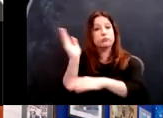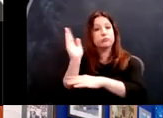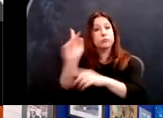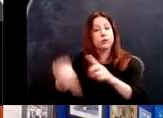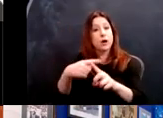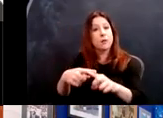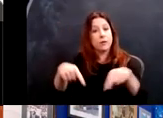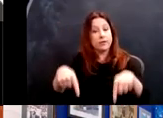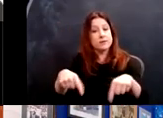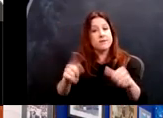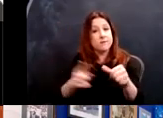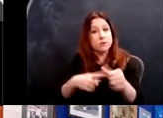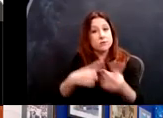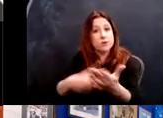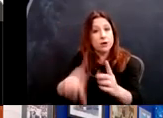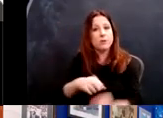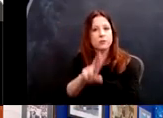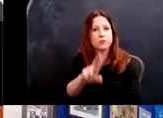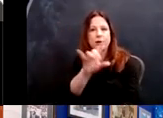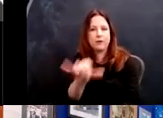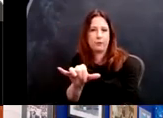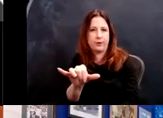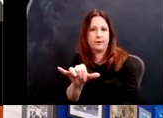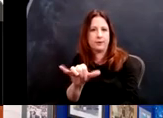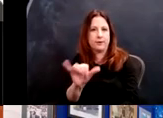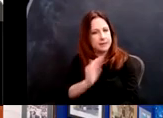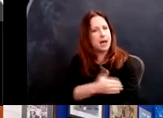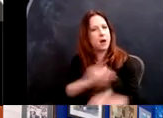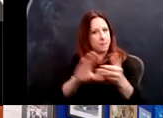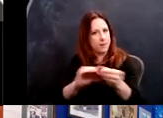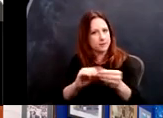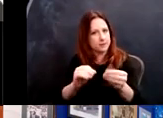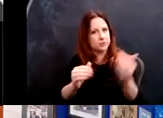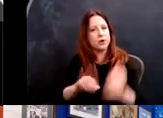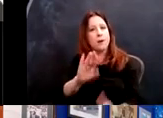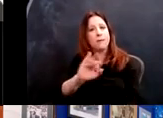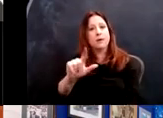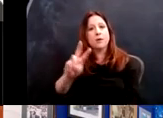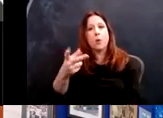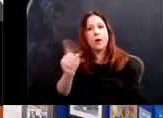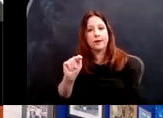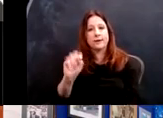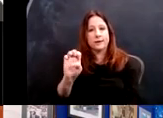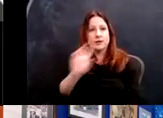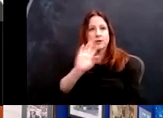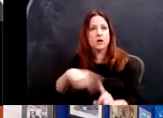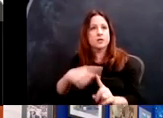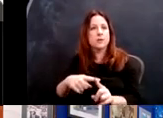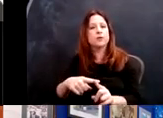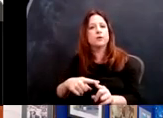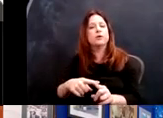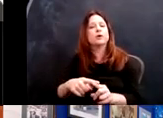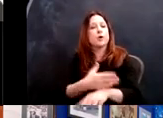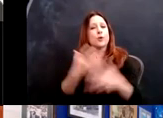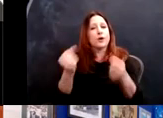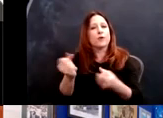first. That is the message we carry. Bill White talks about recovery carriers, that we can